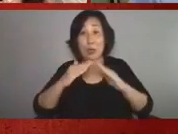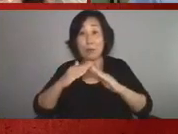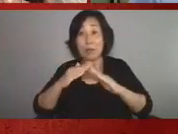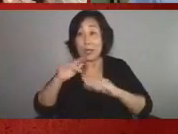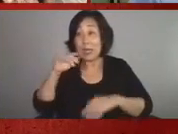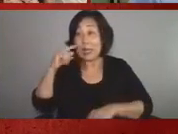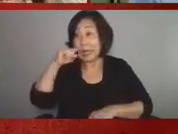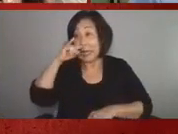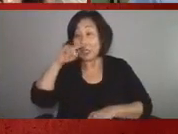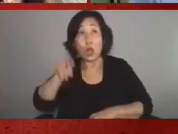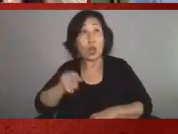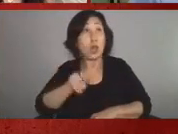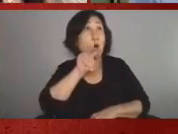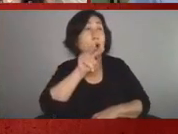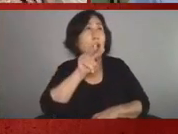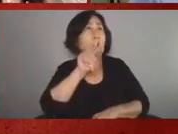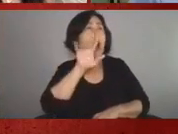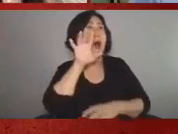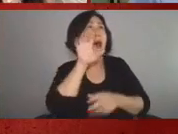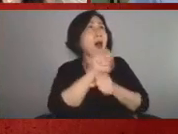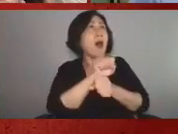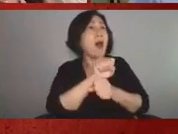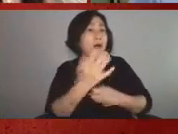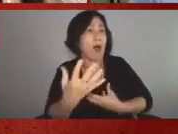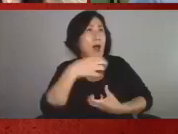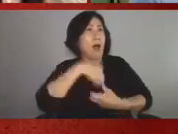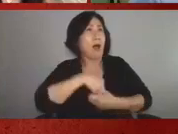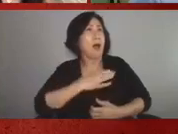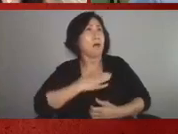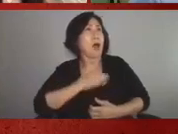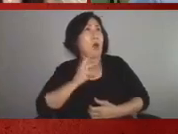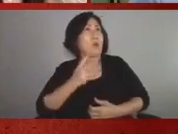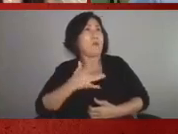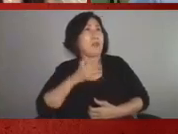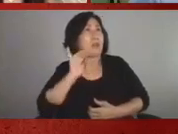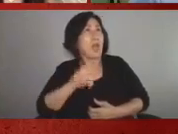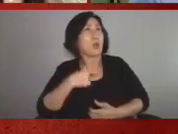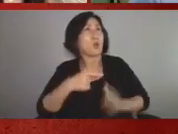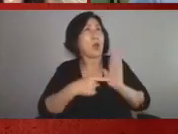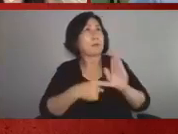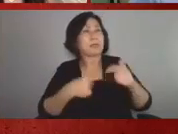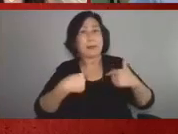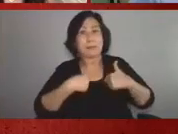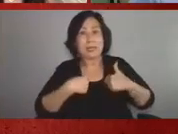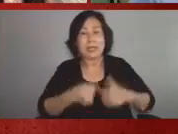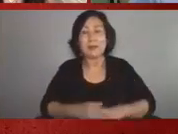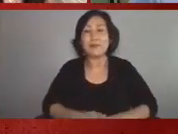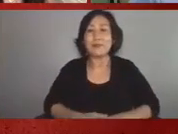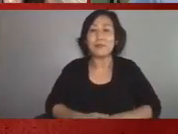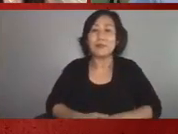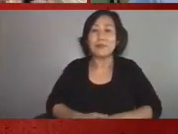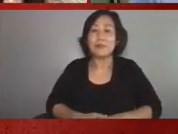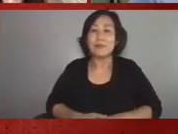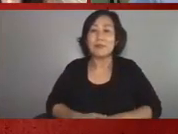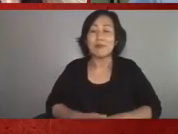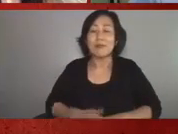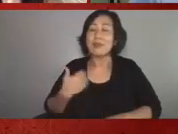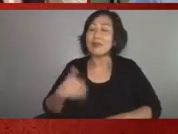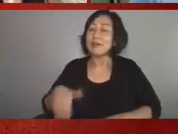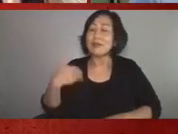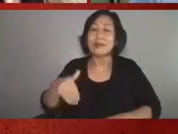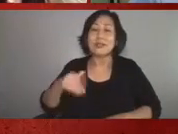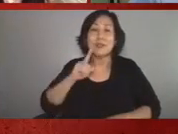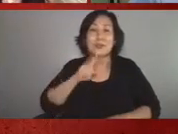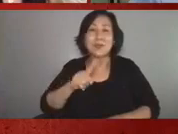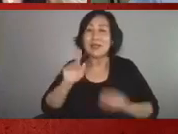hold on to it as their own, you know, that it represented them in some way. And it's just, you know,